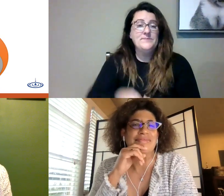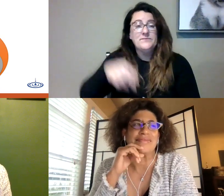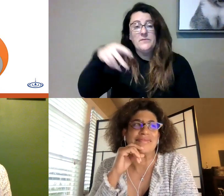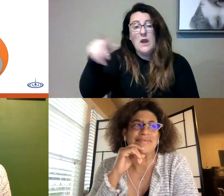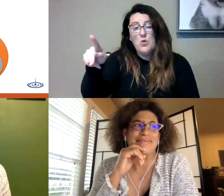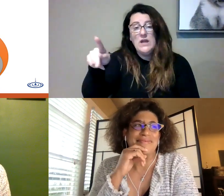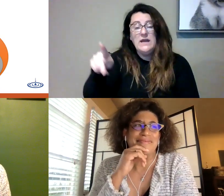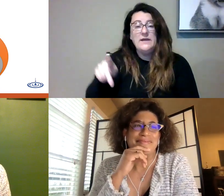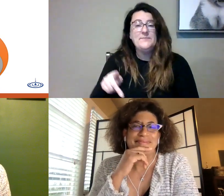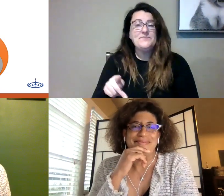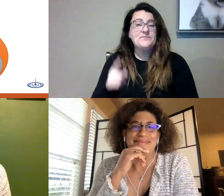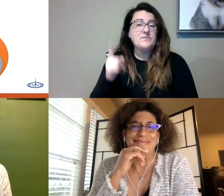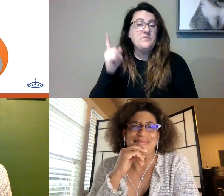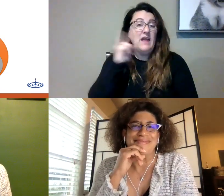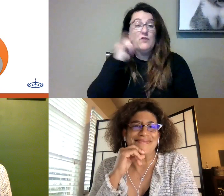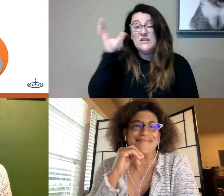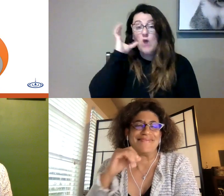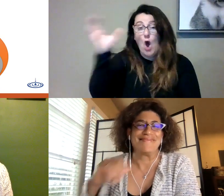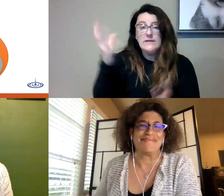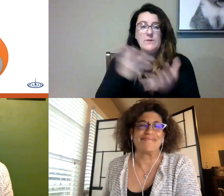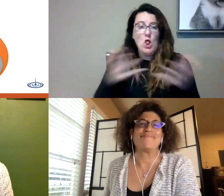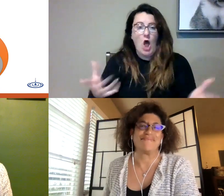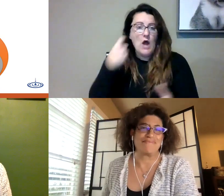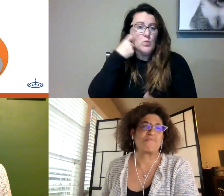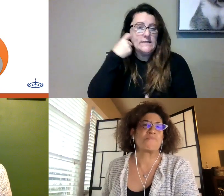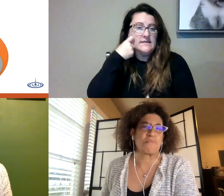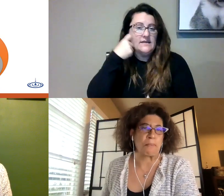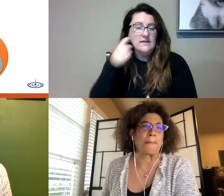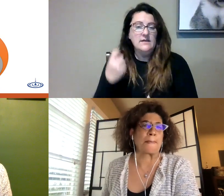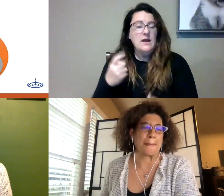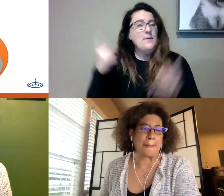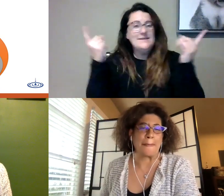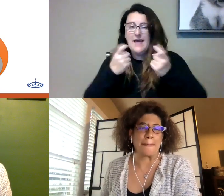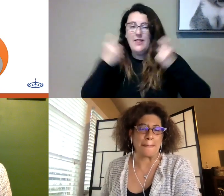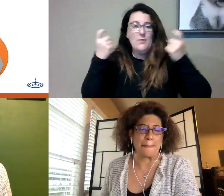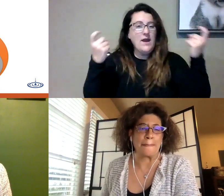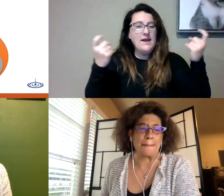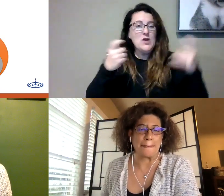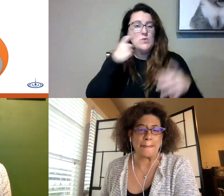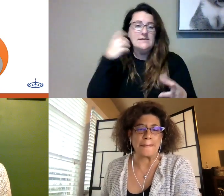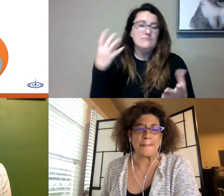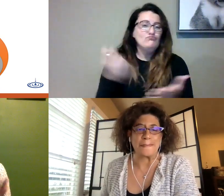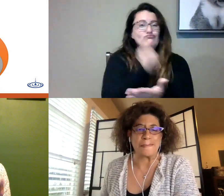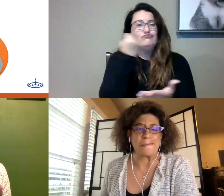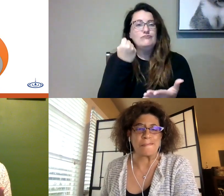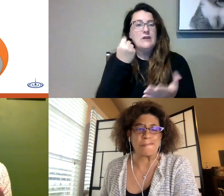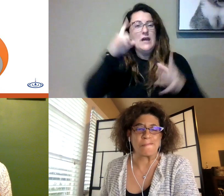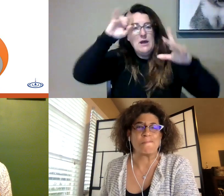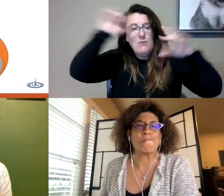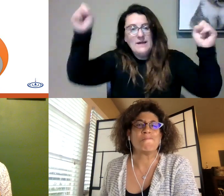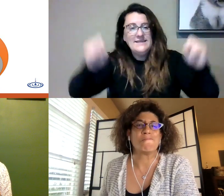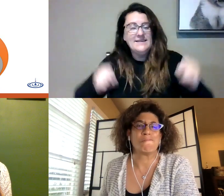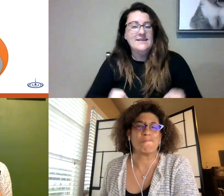this concept a lot actually recently. We've all been celebrating the recent election results, and there has